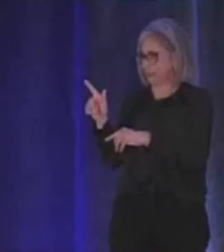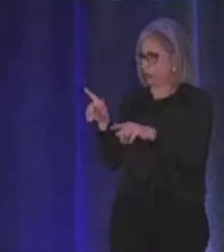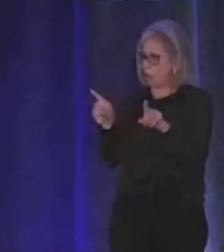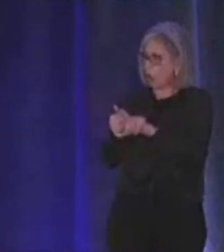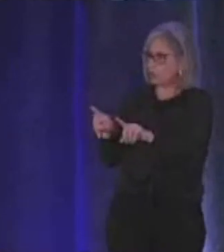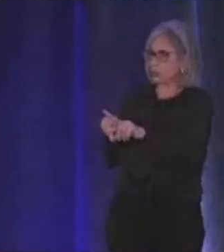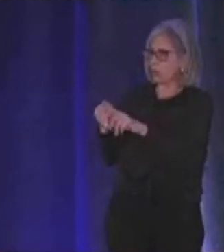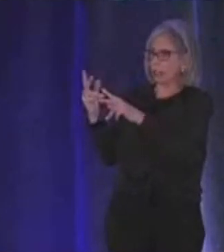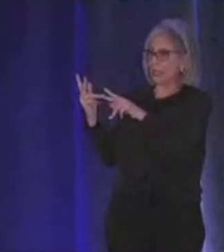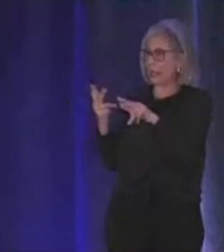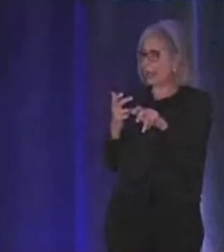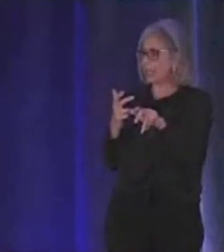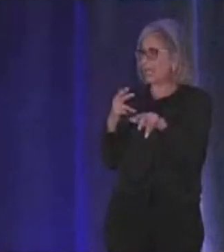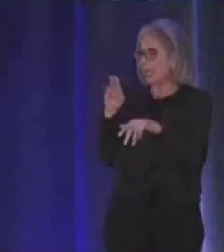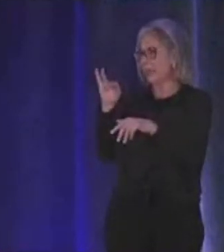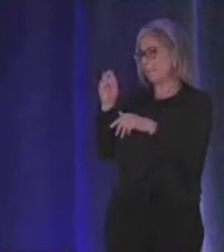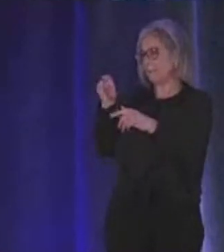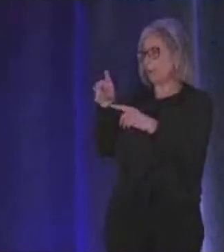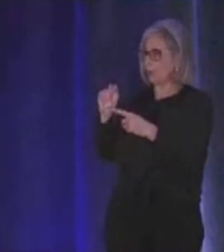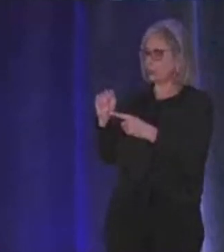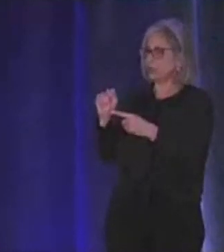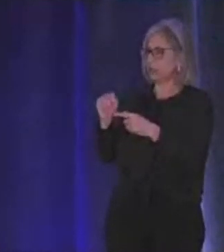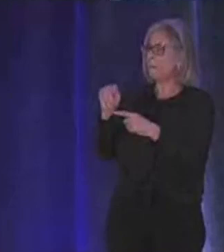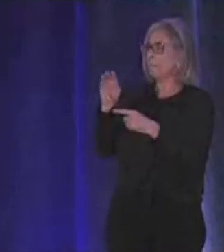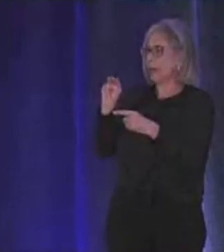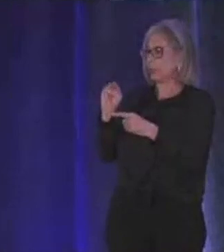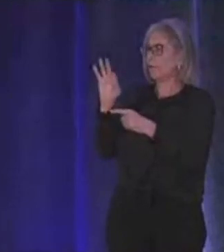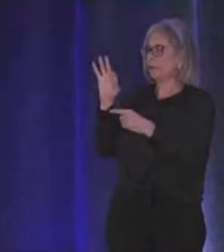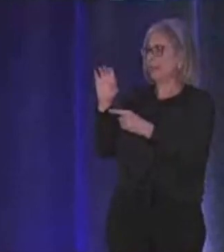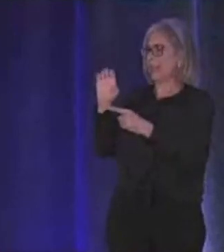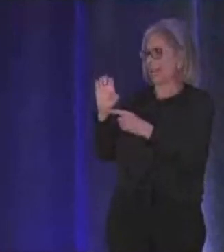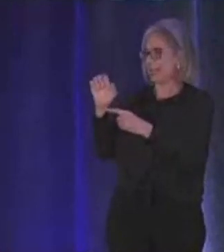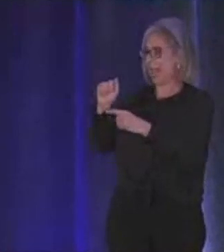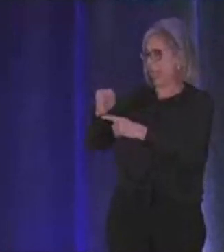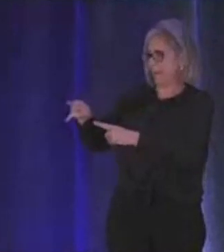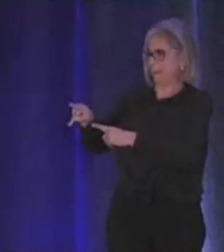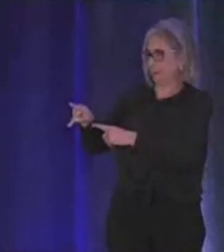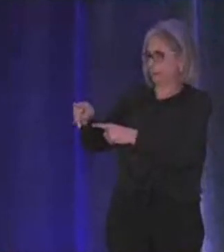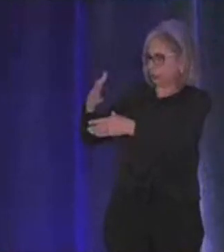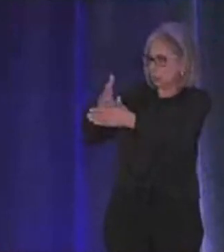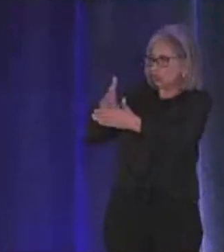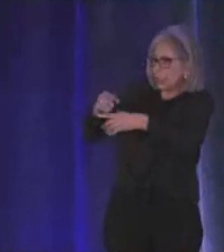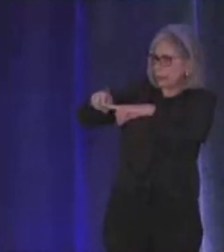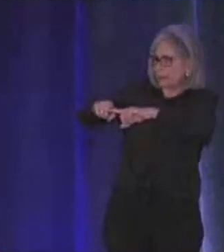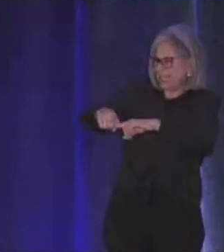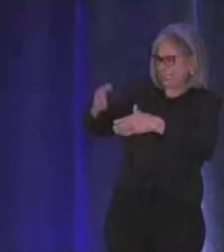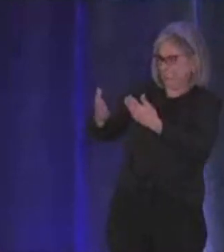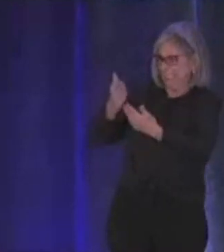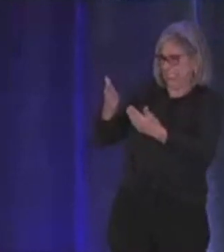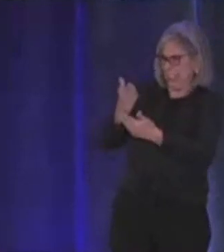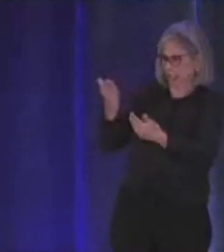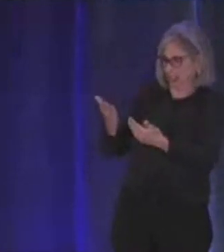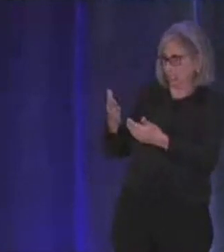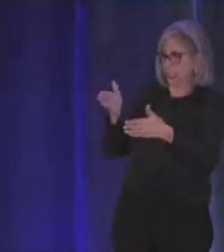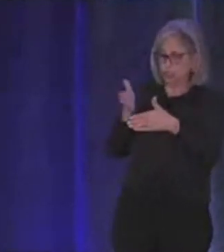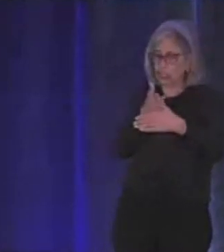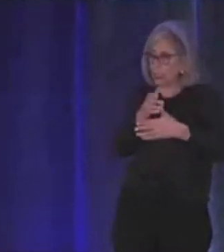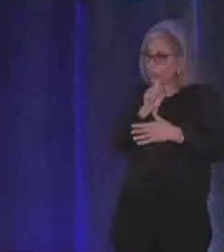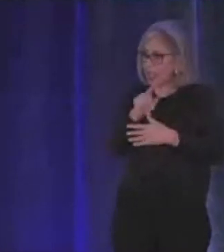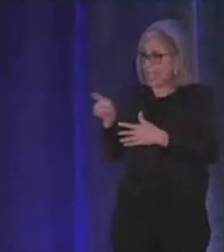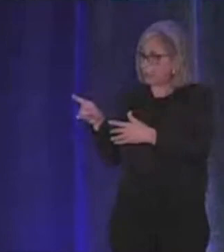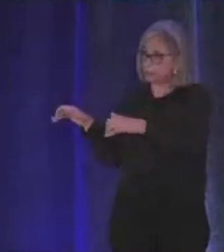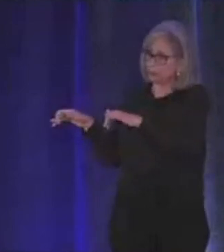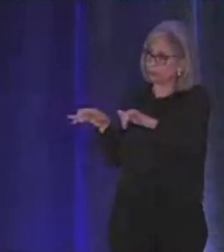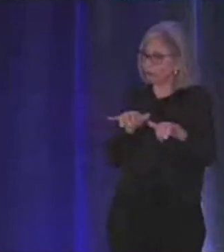also import and export micro front-end apps. That actually makes sharing dependencies much easier, and it makes sharing the apps, like